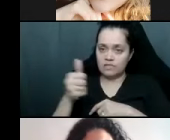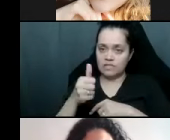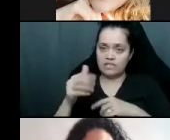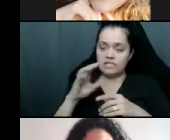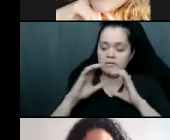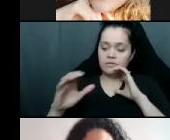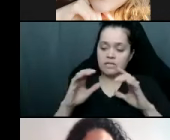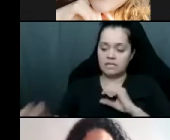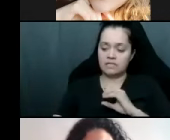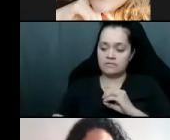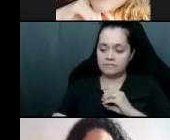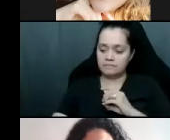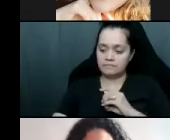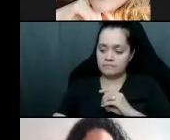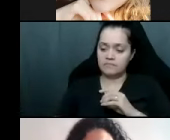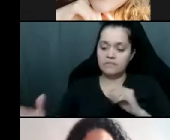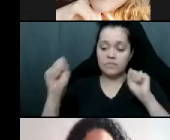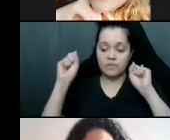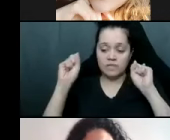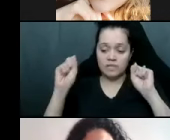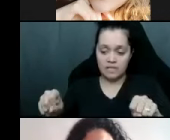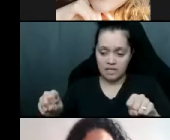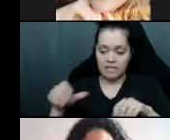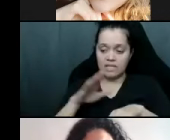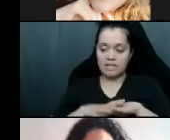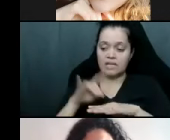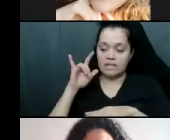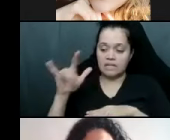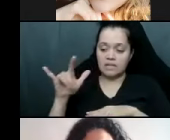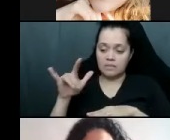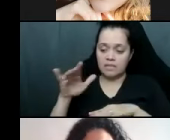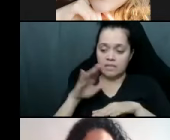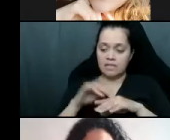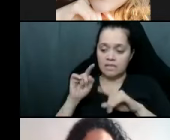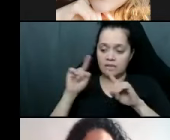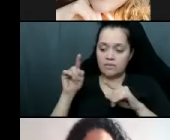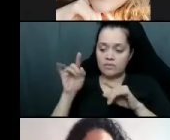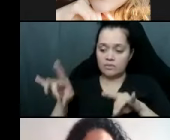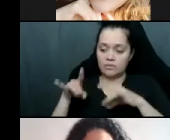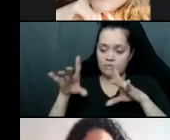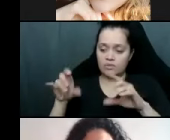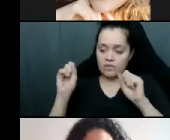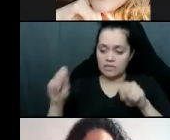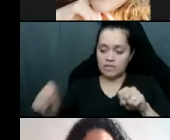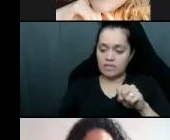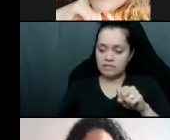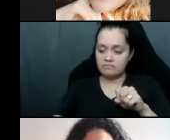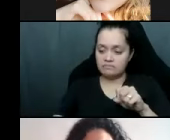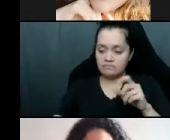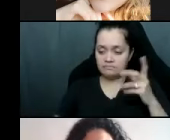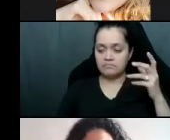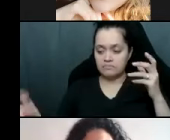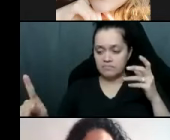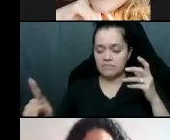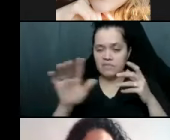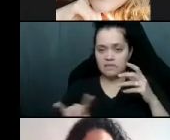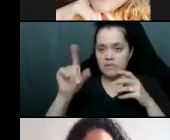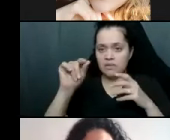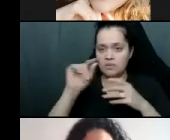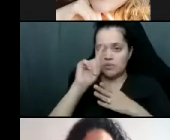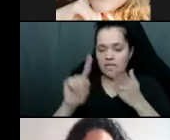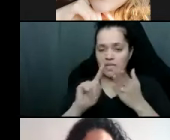communication. We can get on an airplane and go to Australia. Yeah, okay, it takes 20 hours